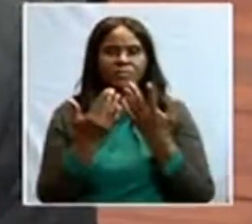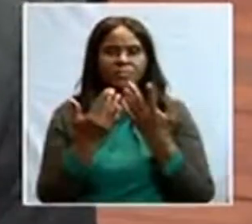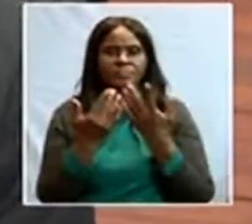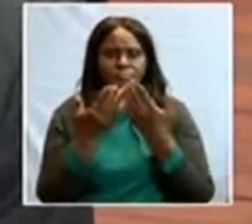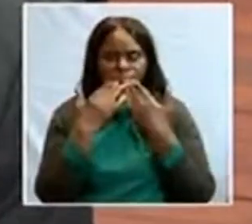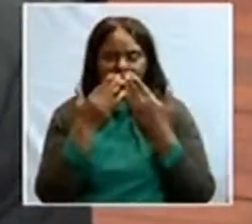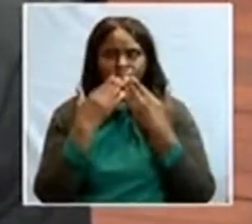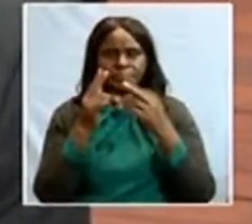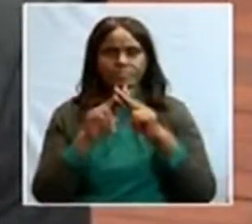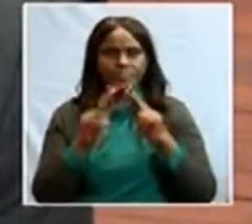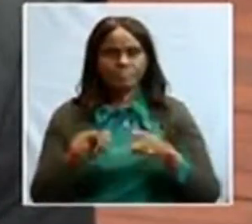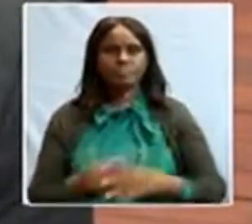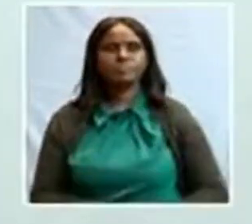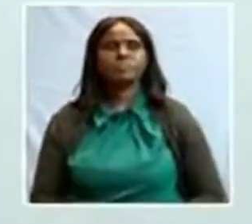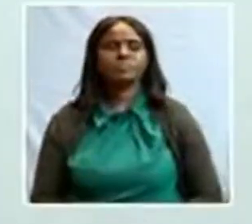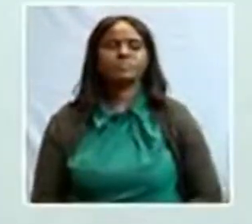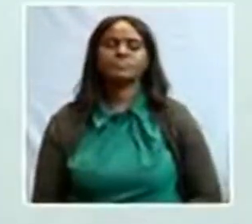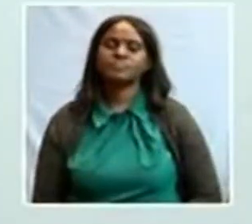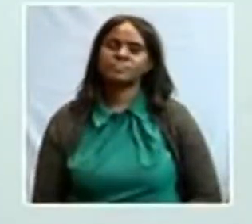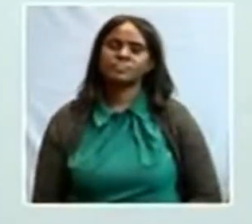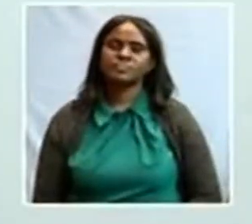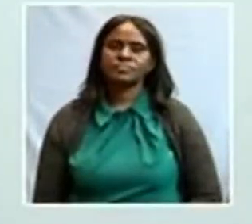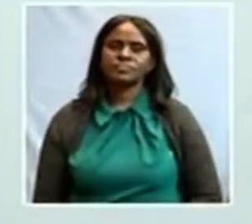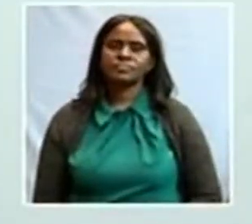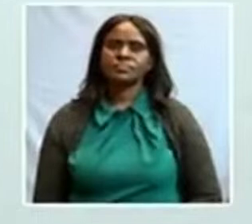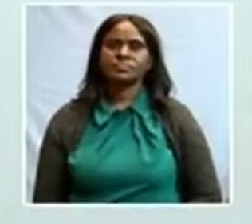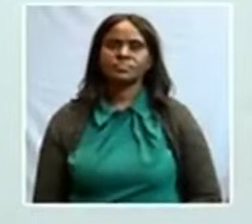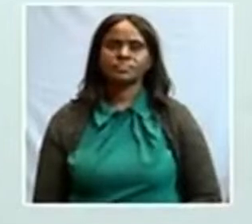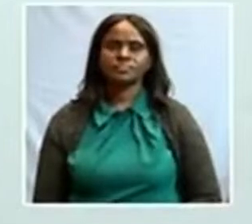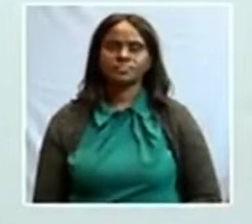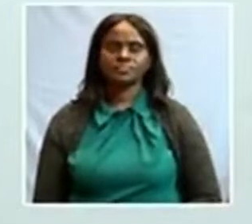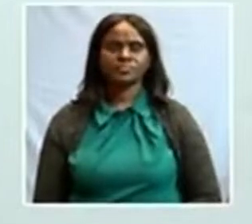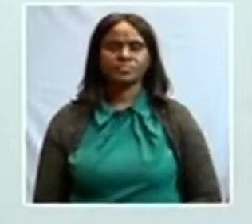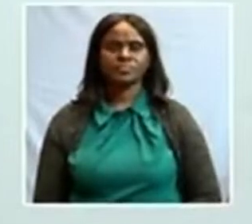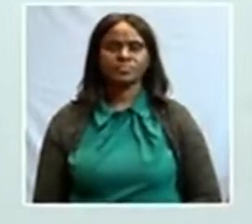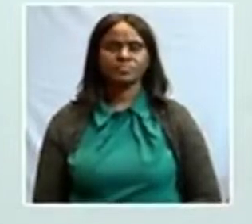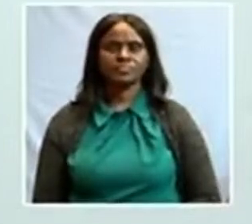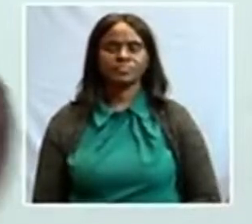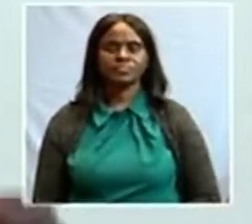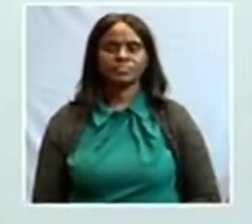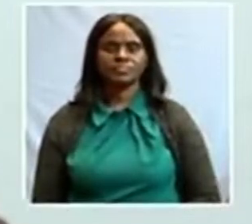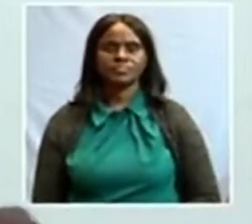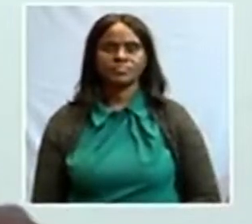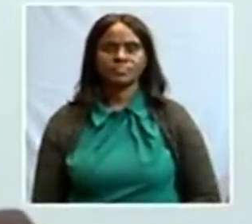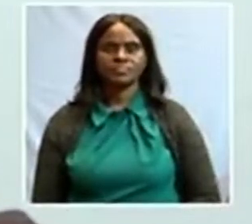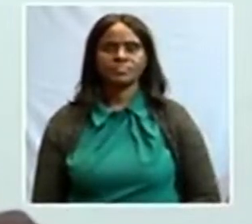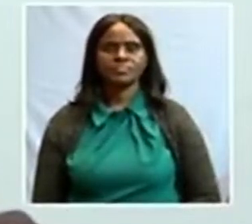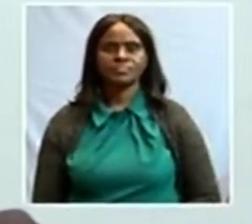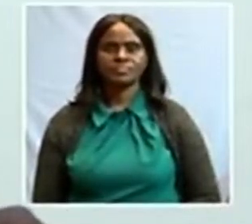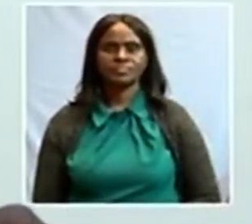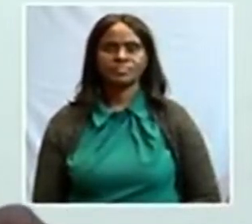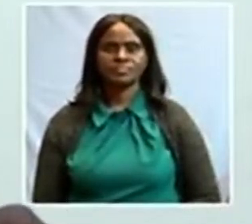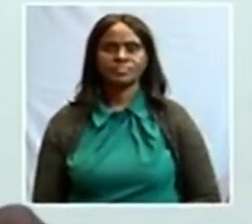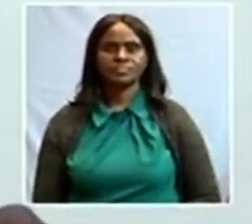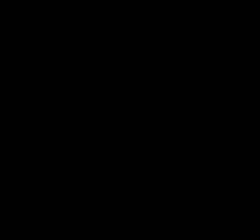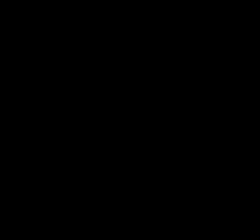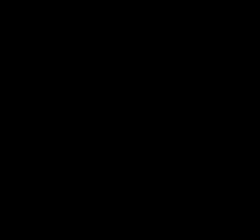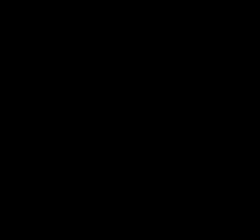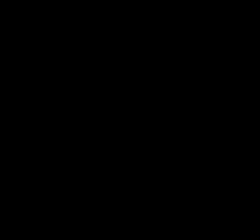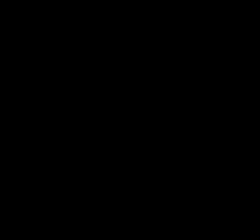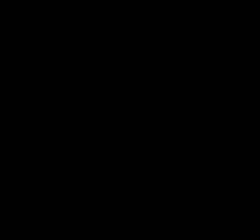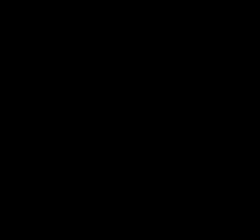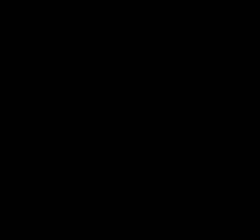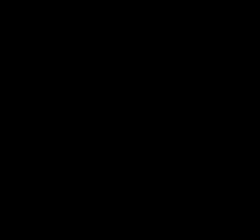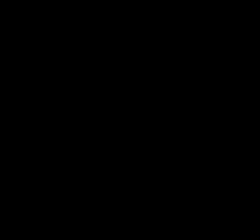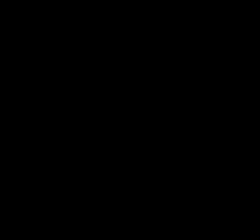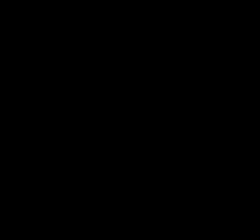Thank you, Chair. Thank you. Yes, witness, you may respond to that one. Thank you, Chair.